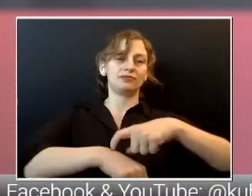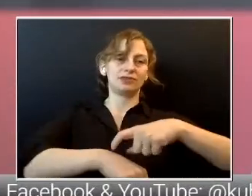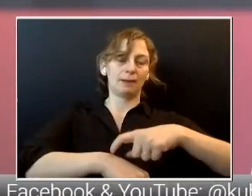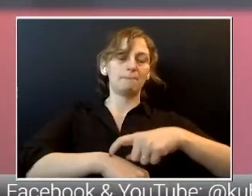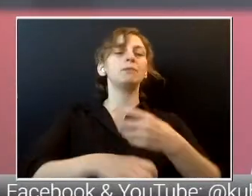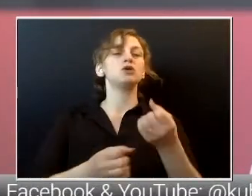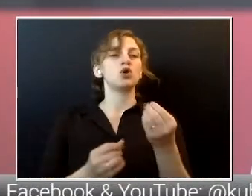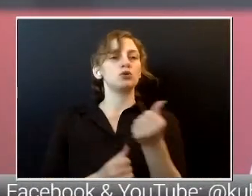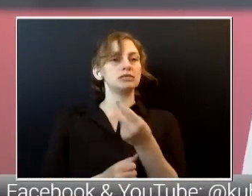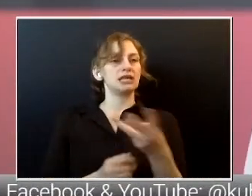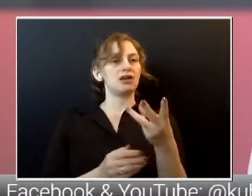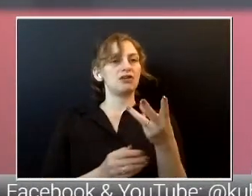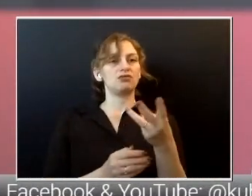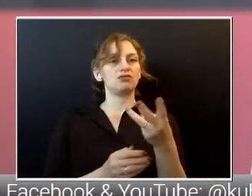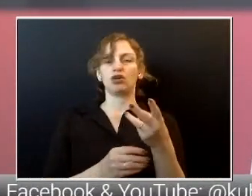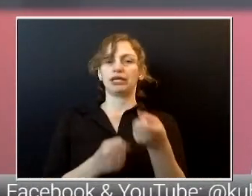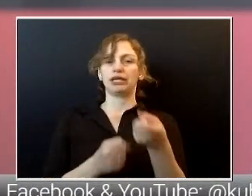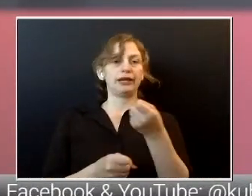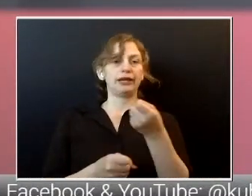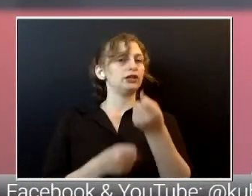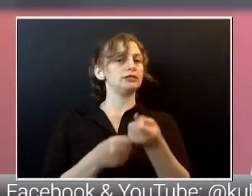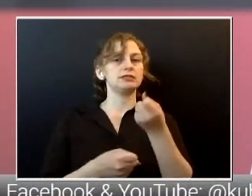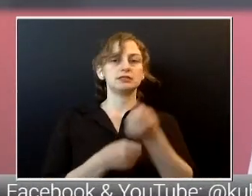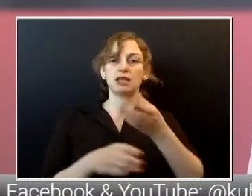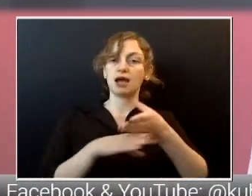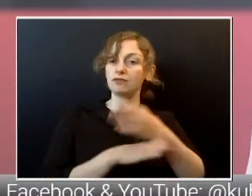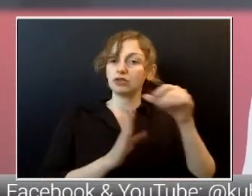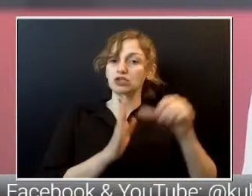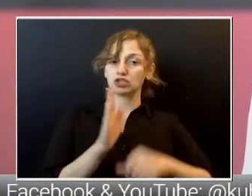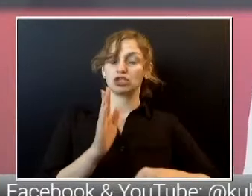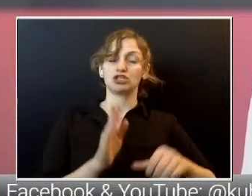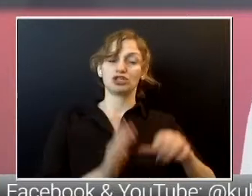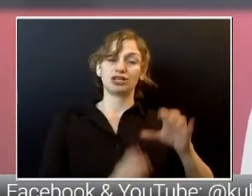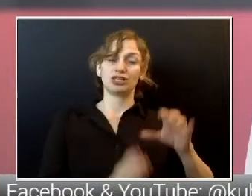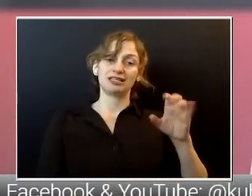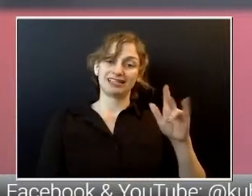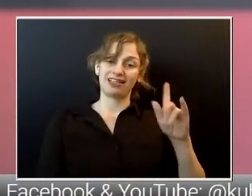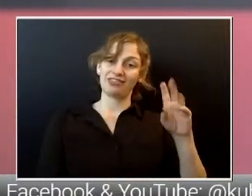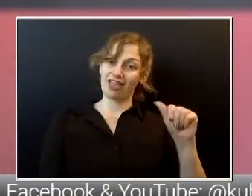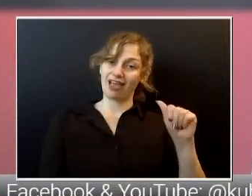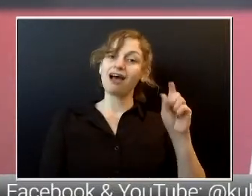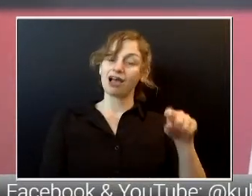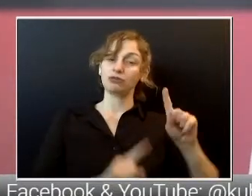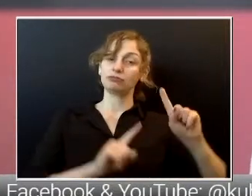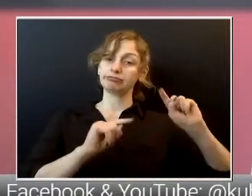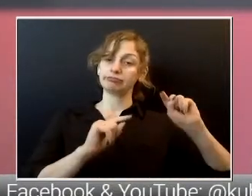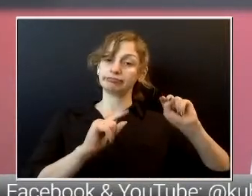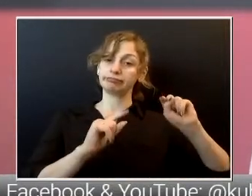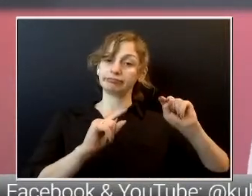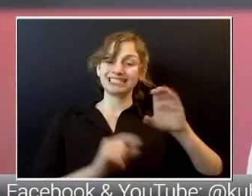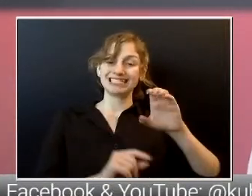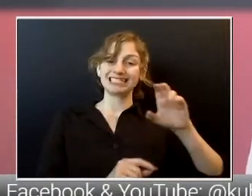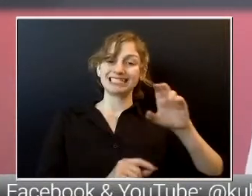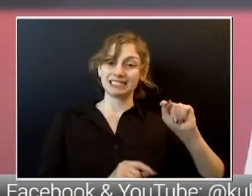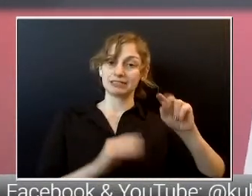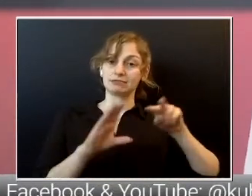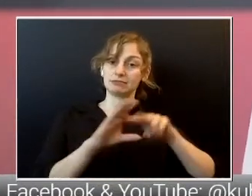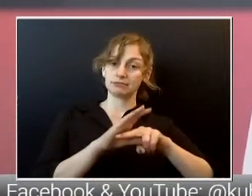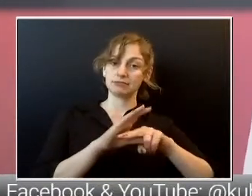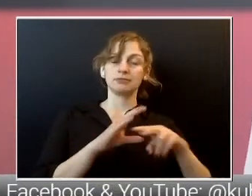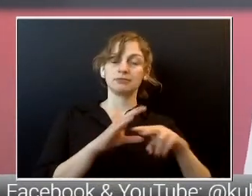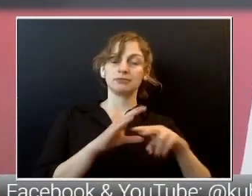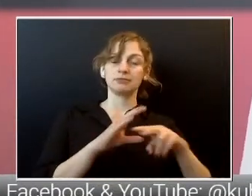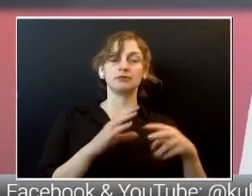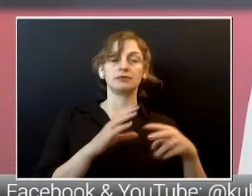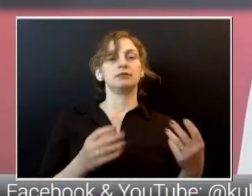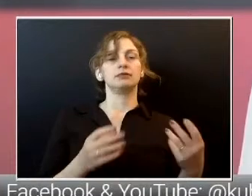So you can't just have the surgery and forget about it. Most people don't have anything there's nothing to be done because it usually